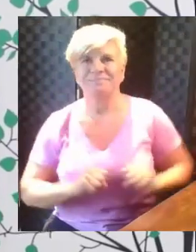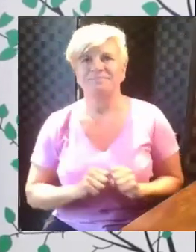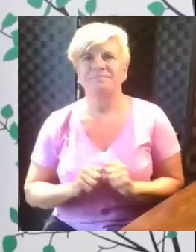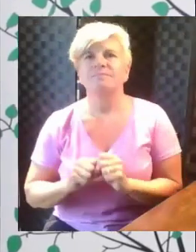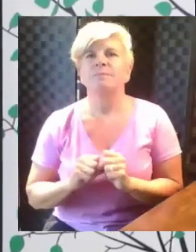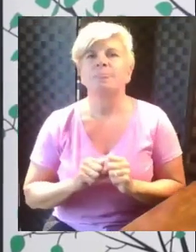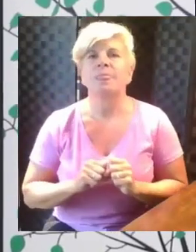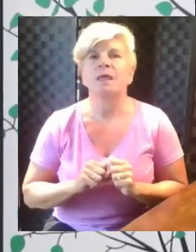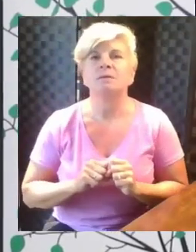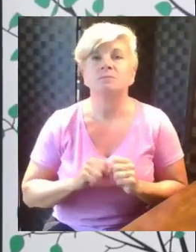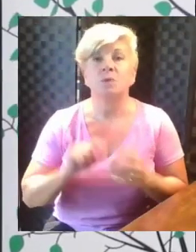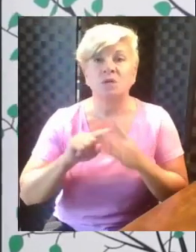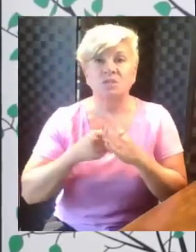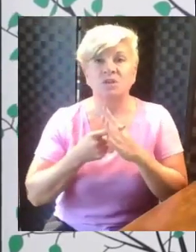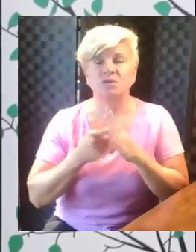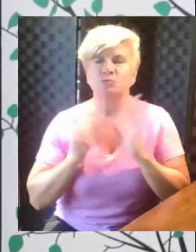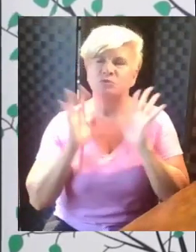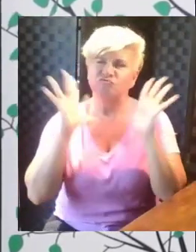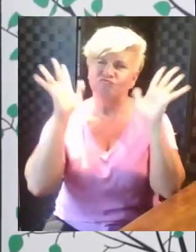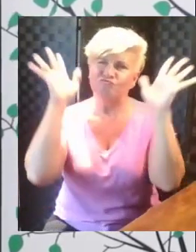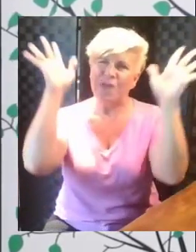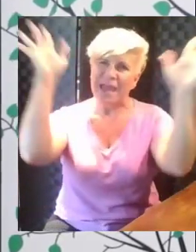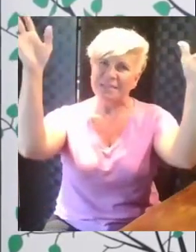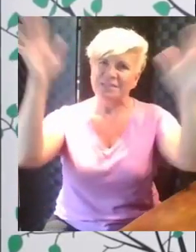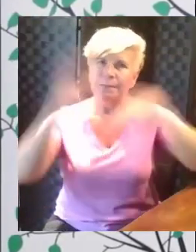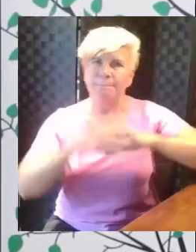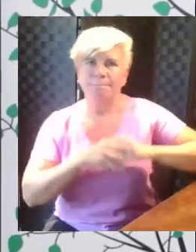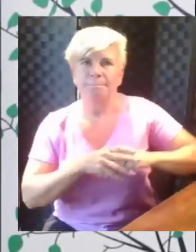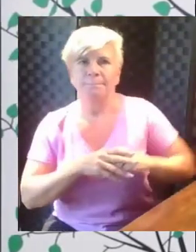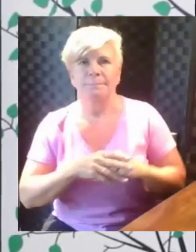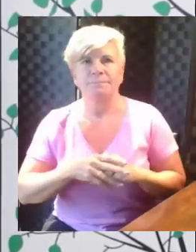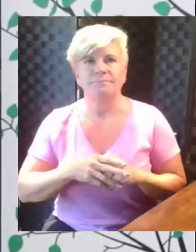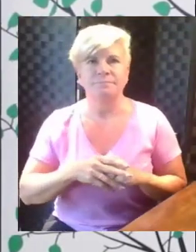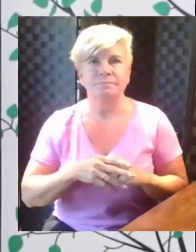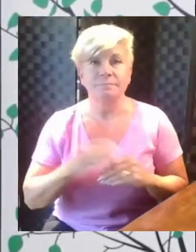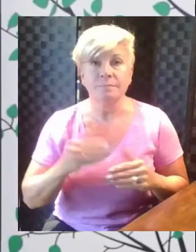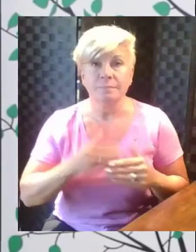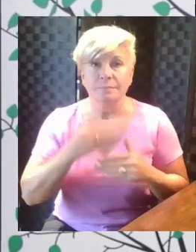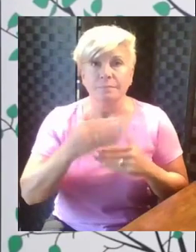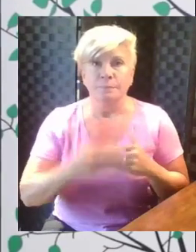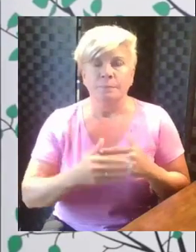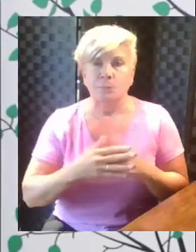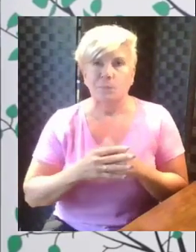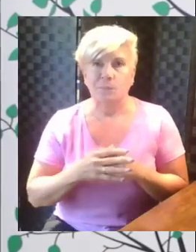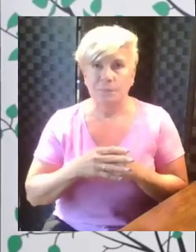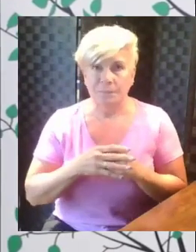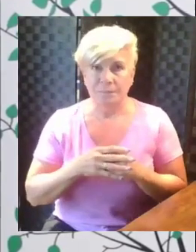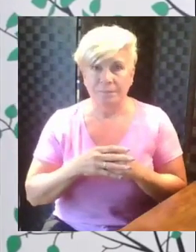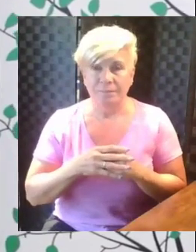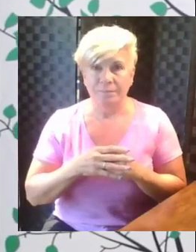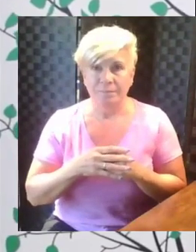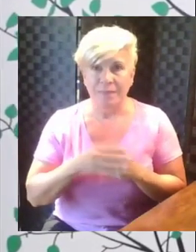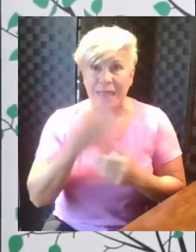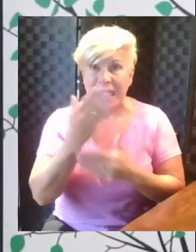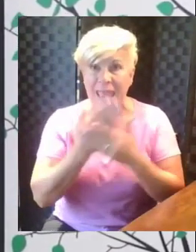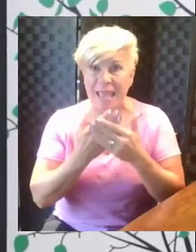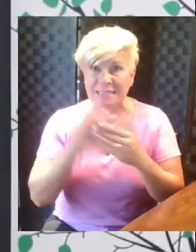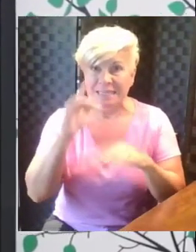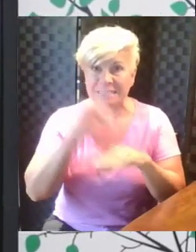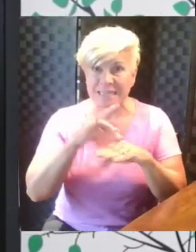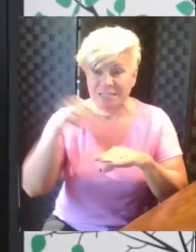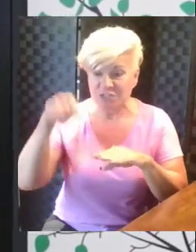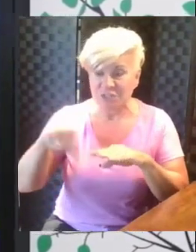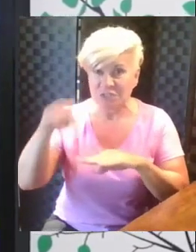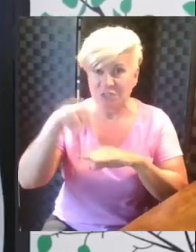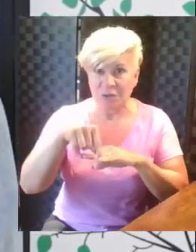So we're going to start with a stretch up. The next movement is going to be our hand to